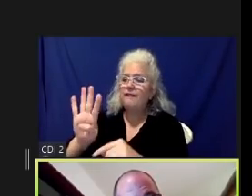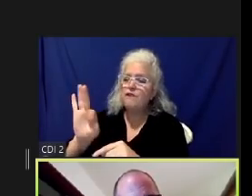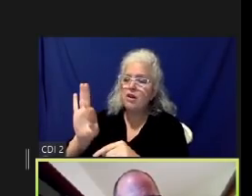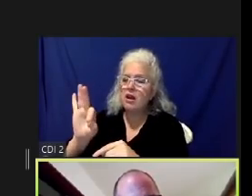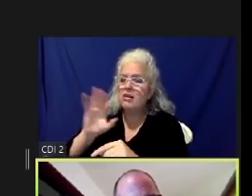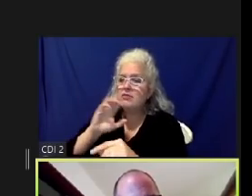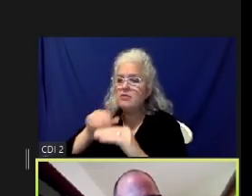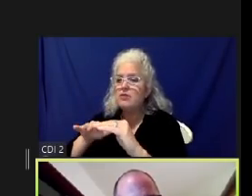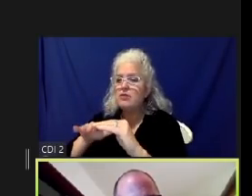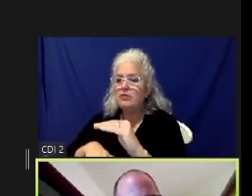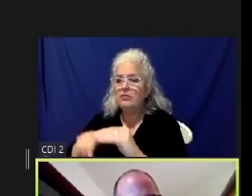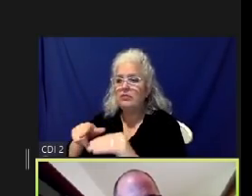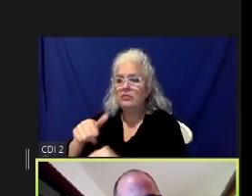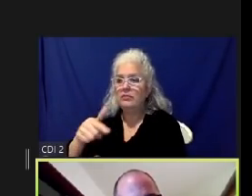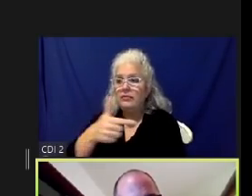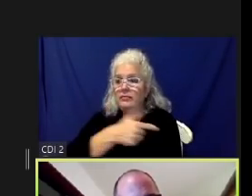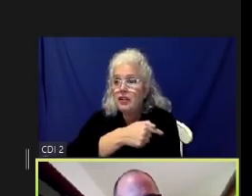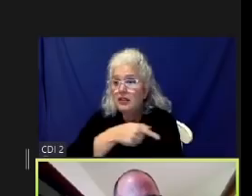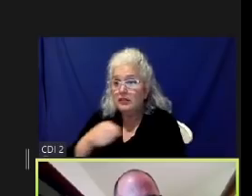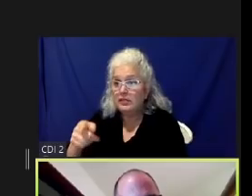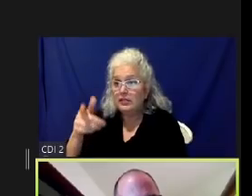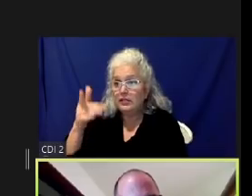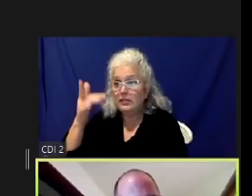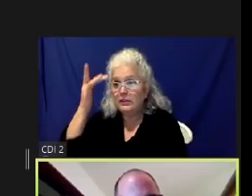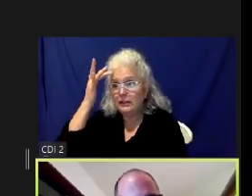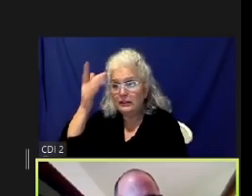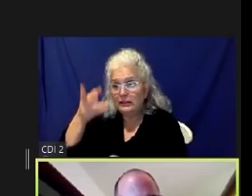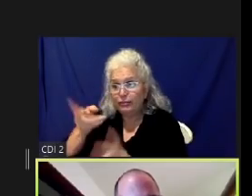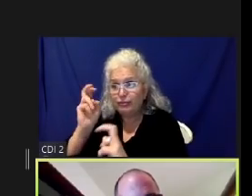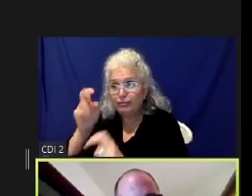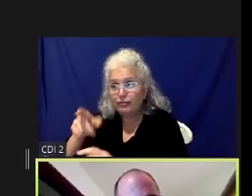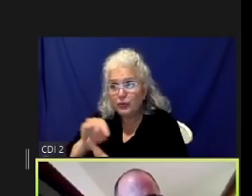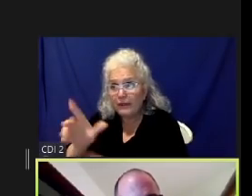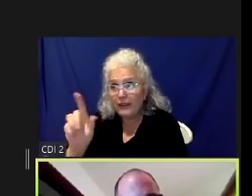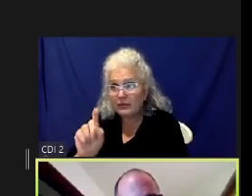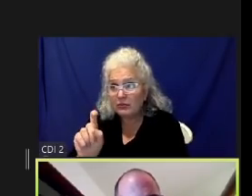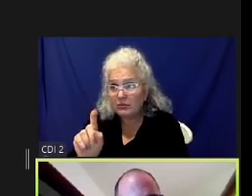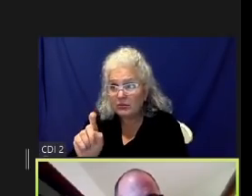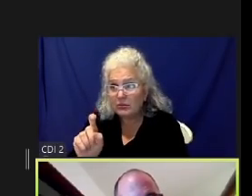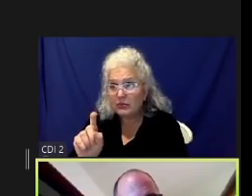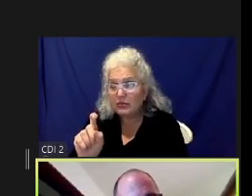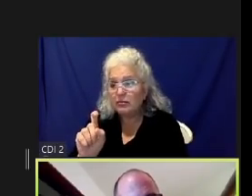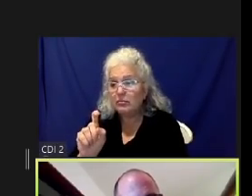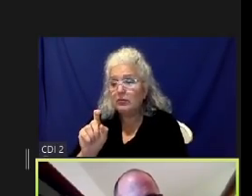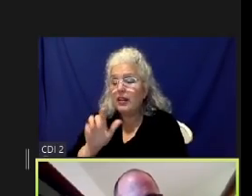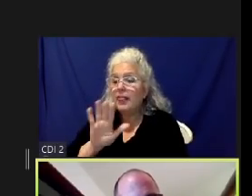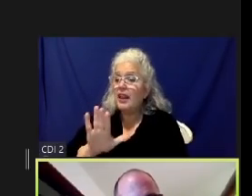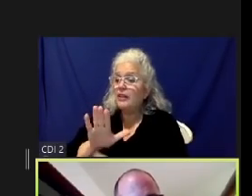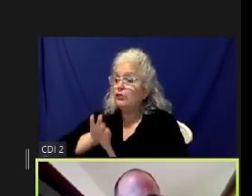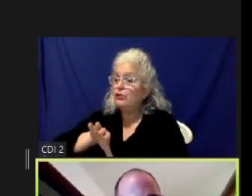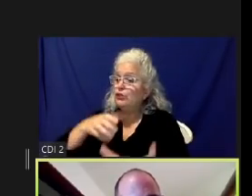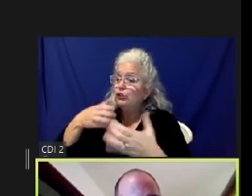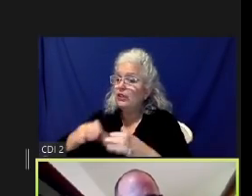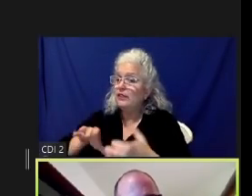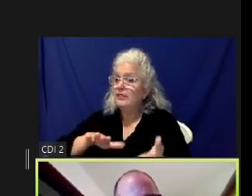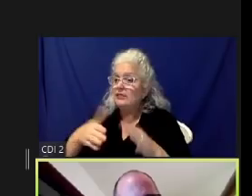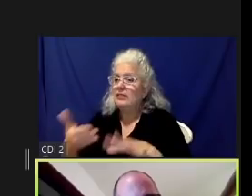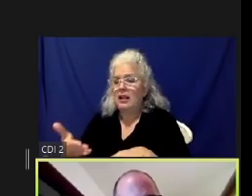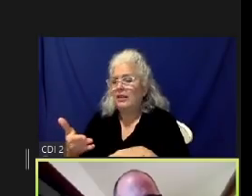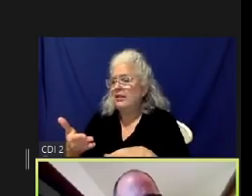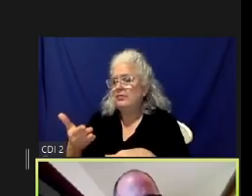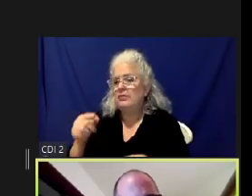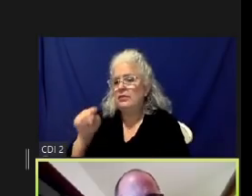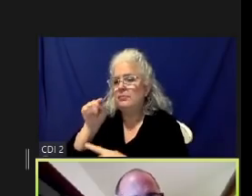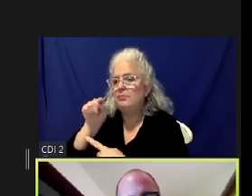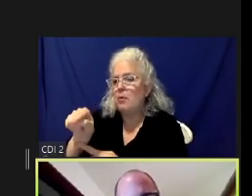the case fatality rate for these folks is 0.04%. That means in terms of folks that are infected, 0.04% of them will die.